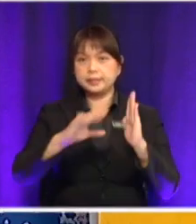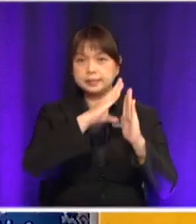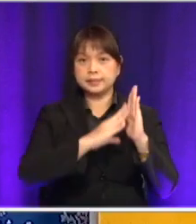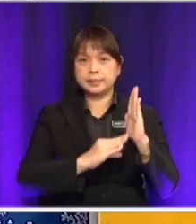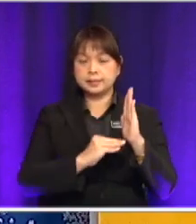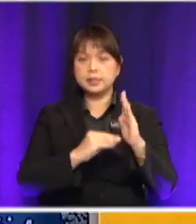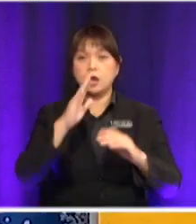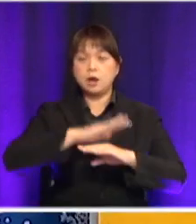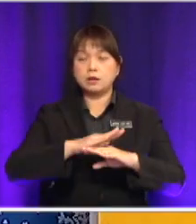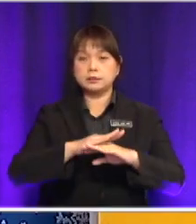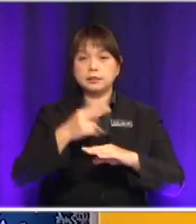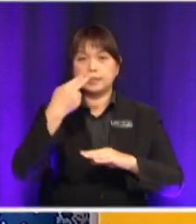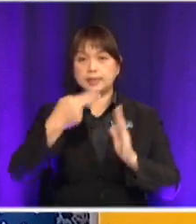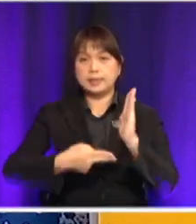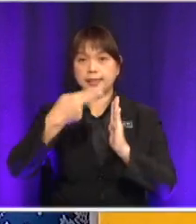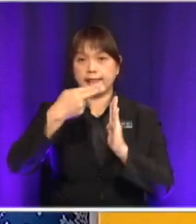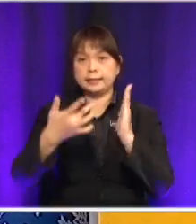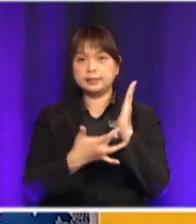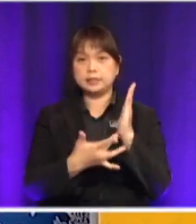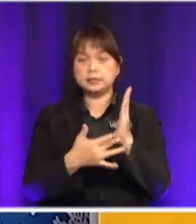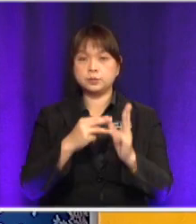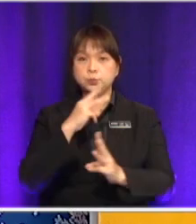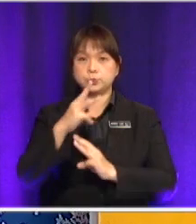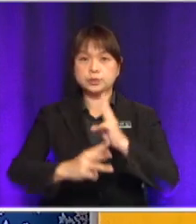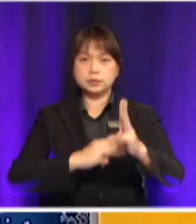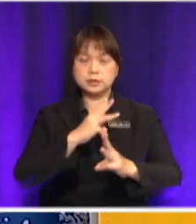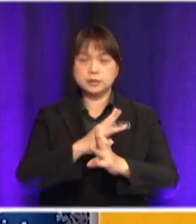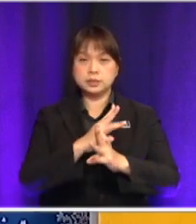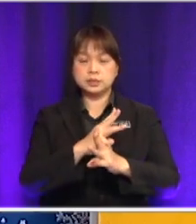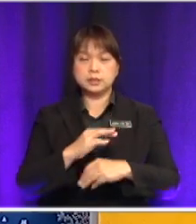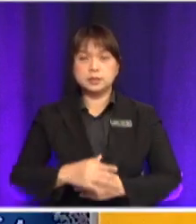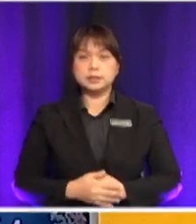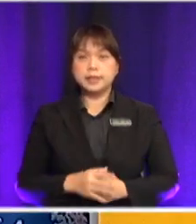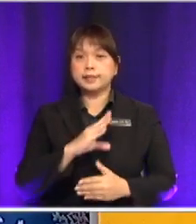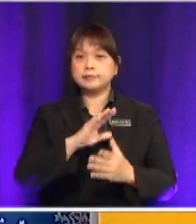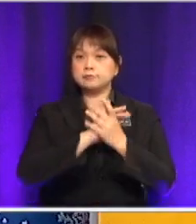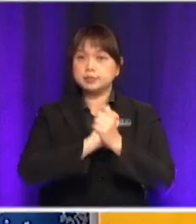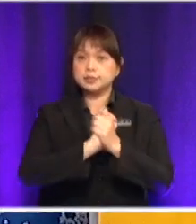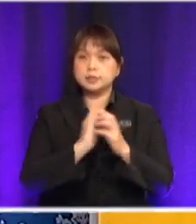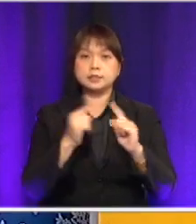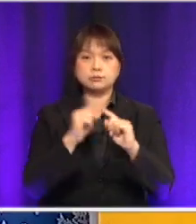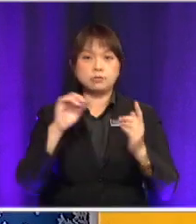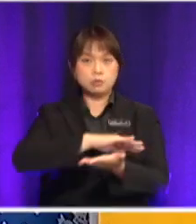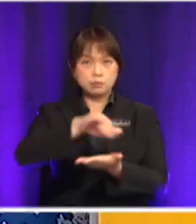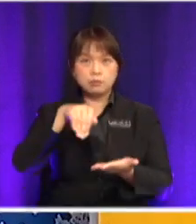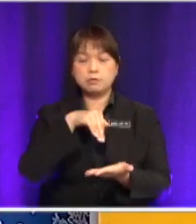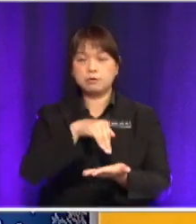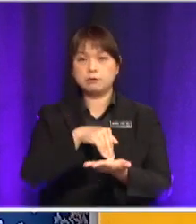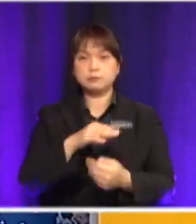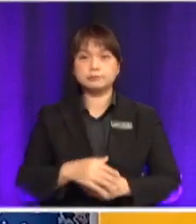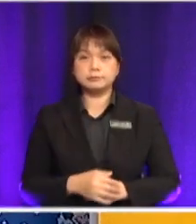High Tech World. We've looked at reading for gist, looked at reading for details, and congratulations to everybody. Please give yourselves a big Good round of